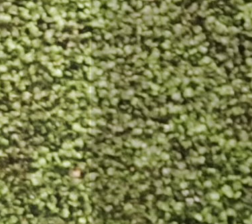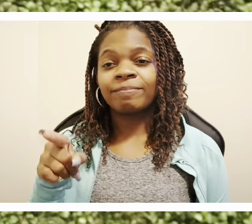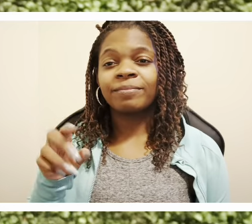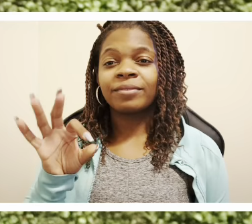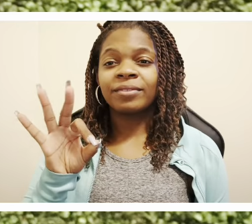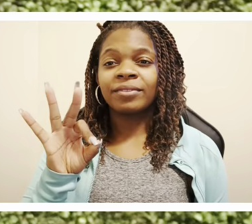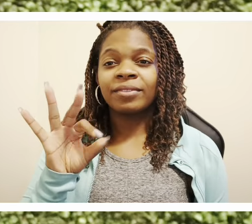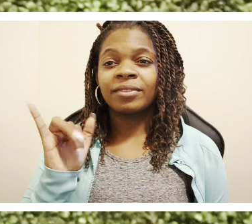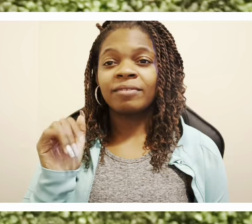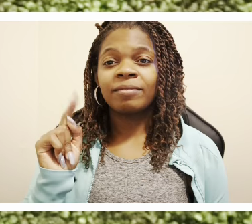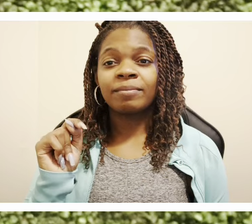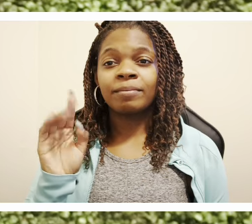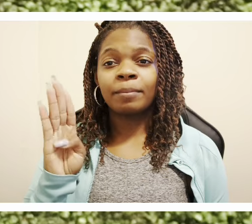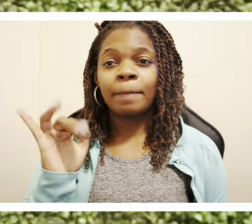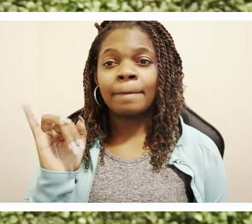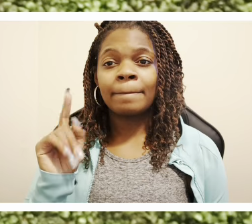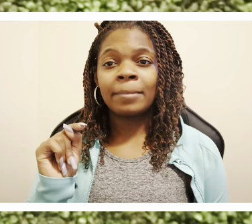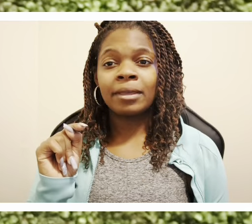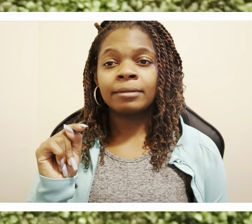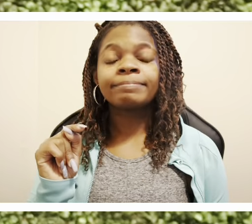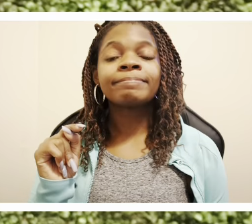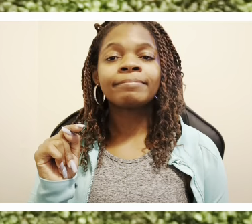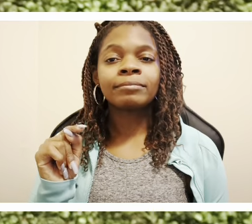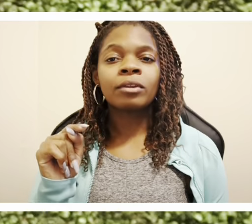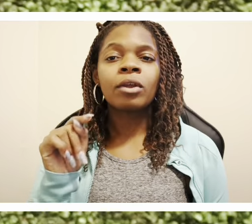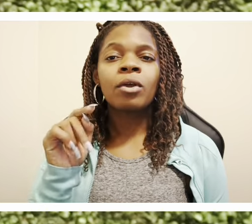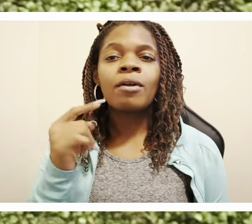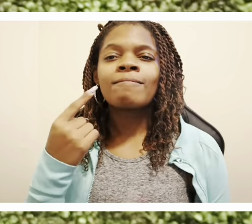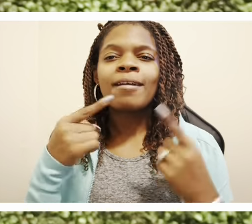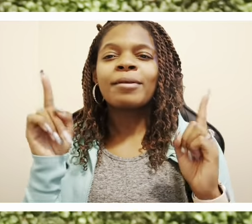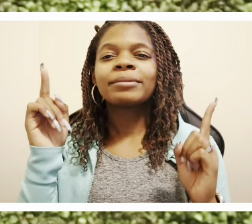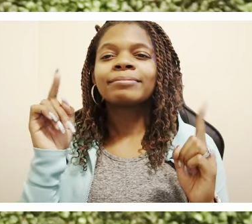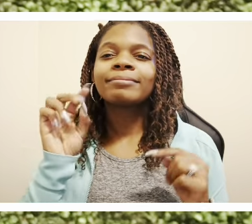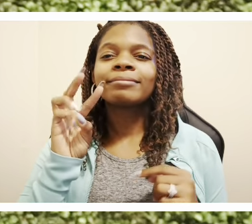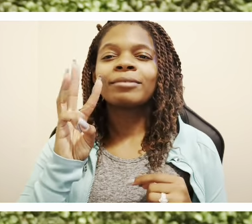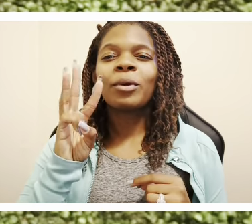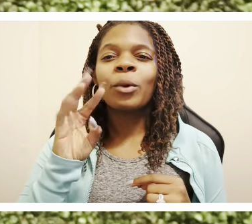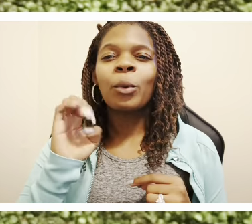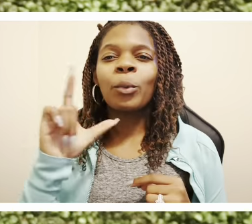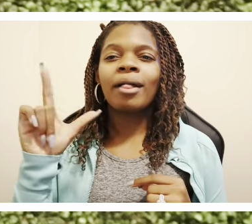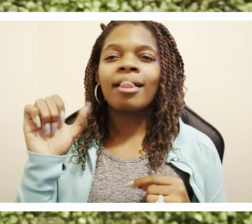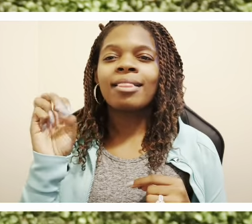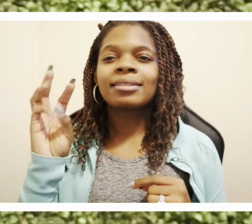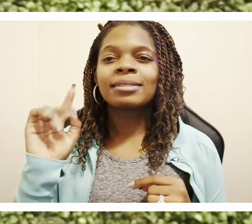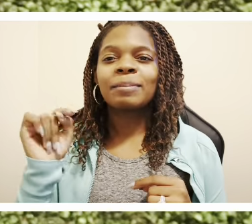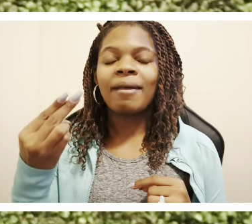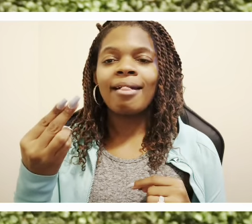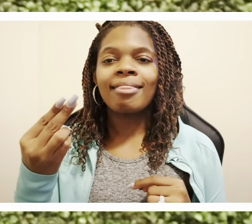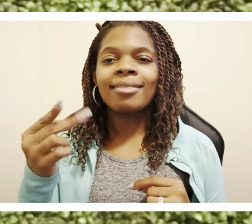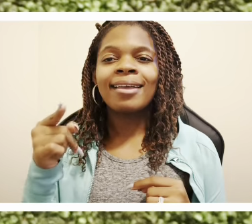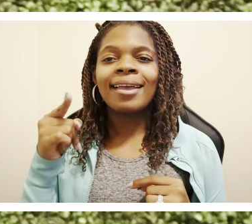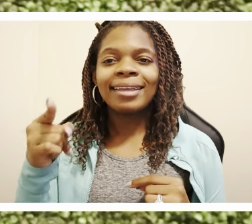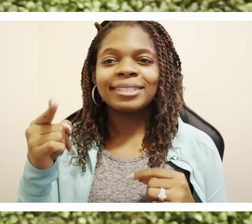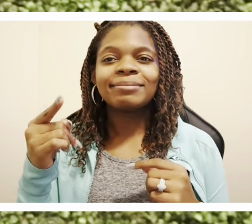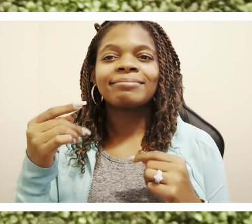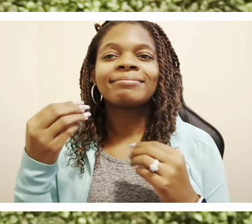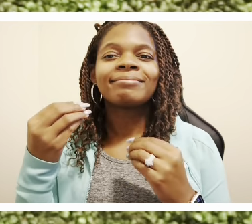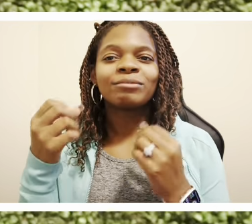With the Fitbit, Will Smith is an endorser for them, so that's what made me get curious, like, oh, let me check